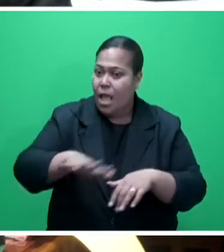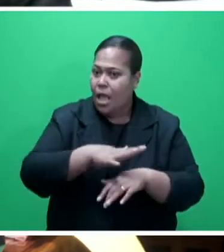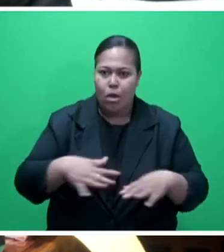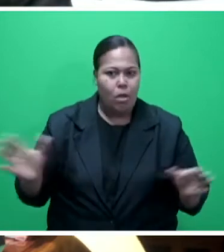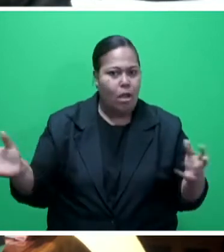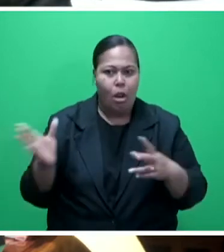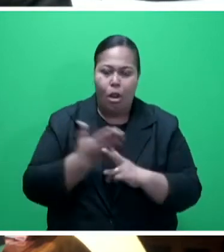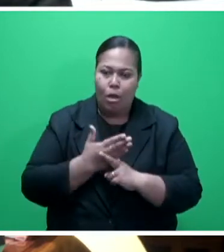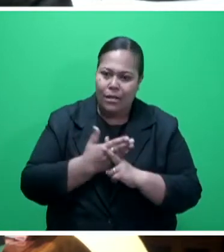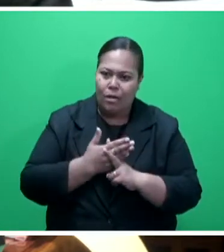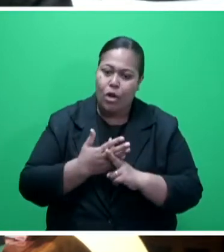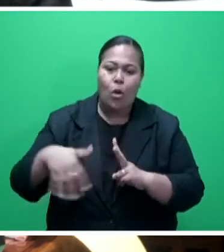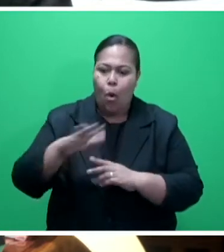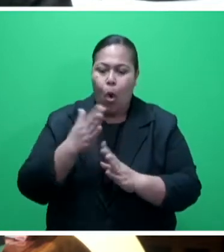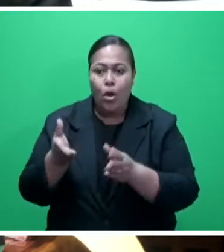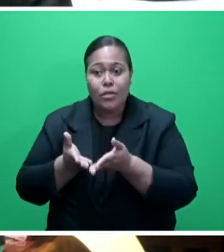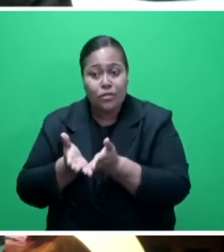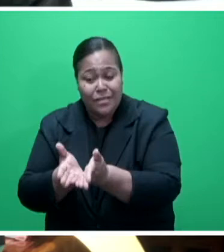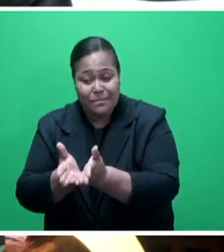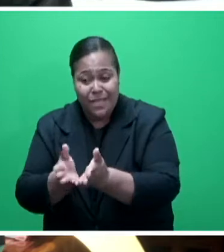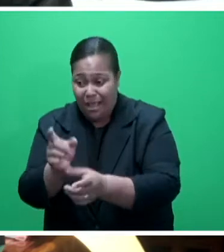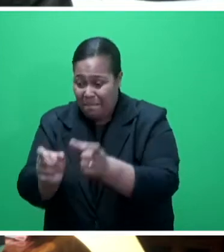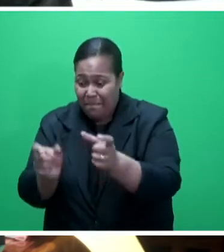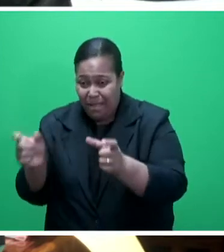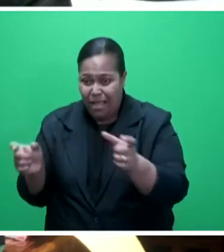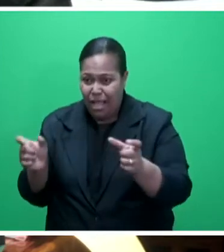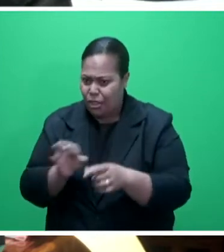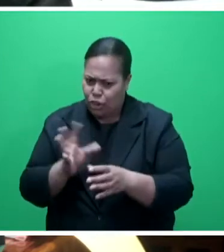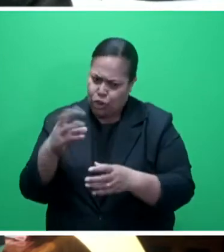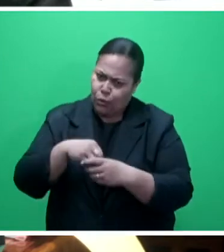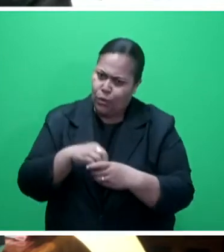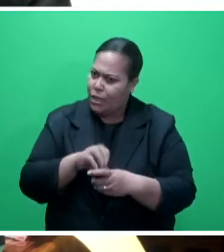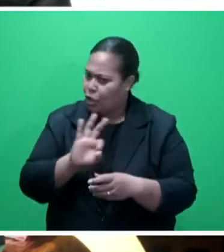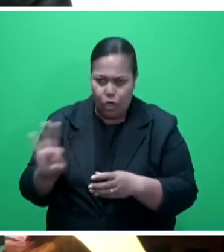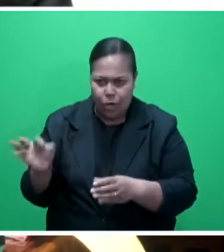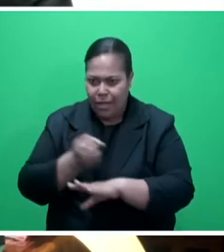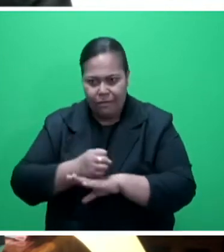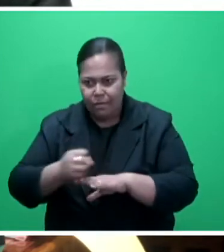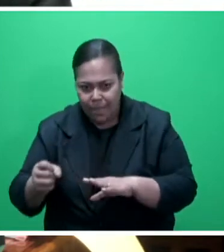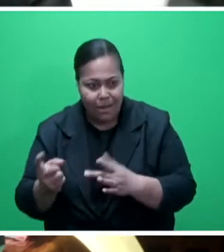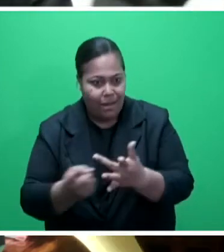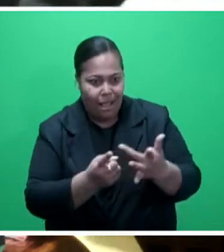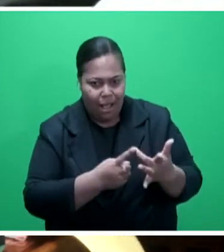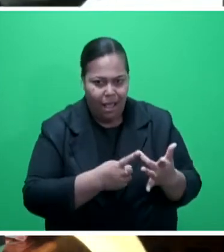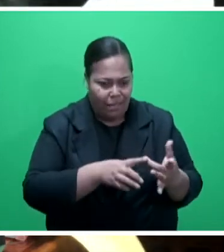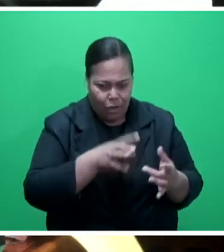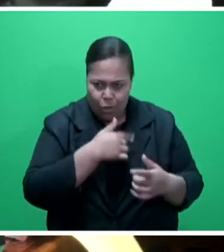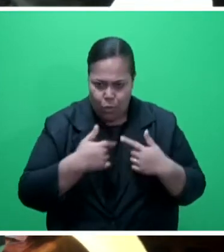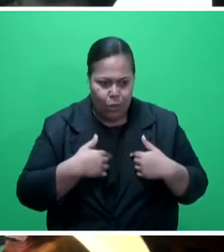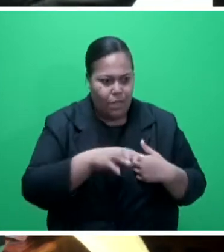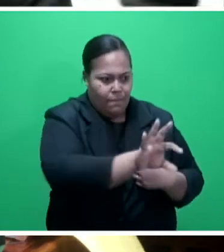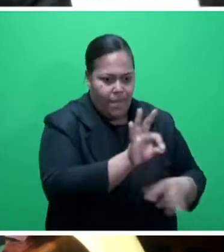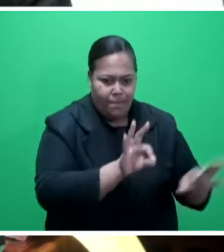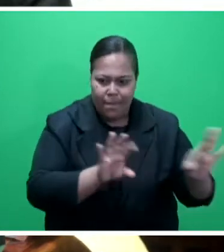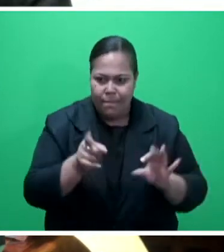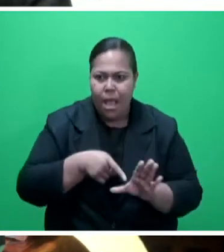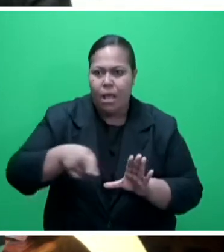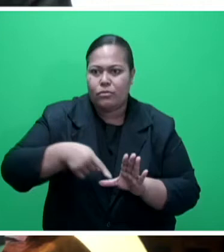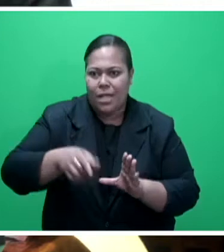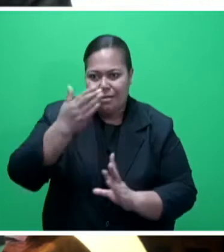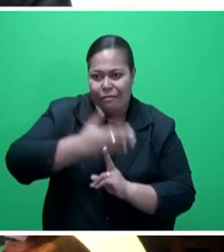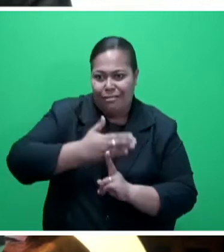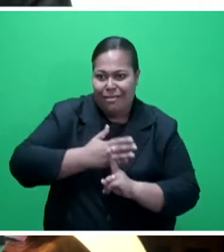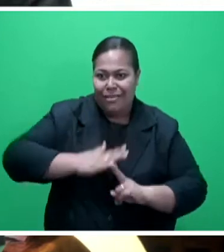ships and personnel, including government and non-government, that supported the relief effort had to be sourced from outside of the lockdown